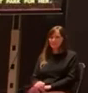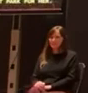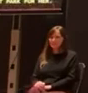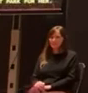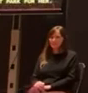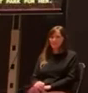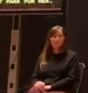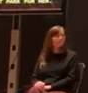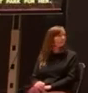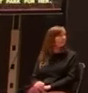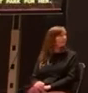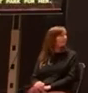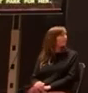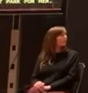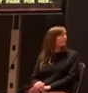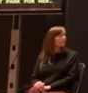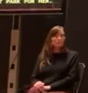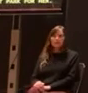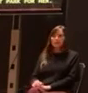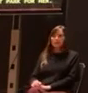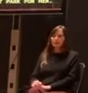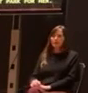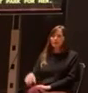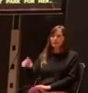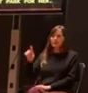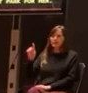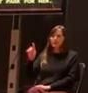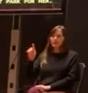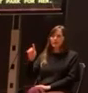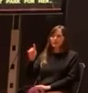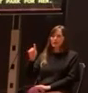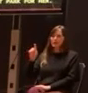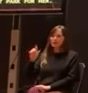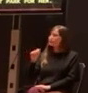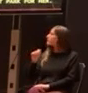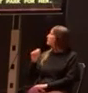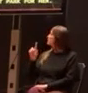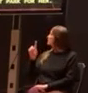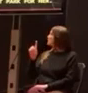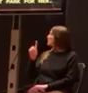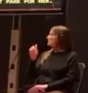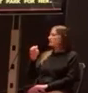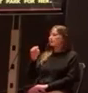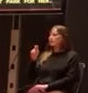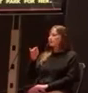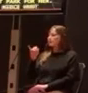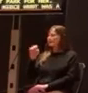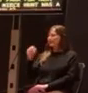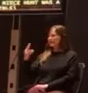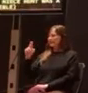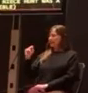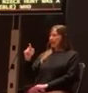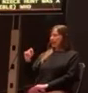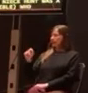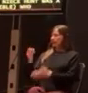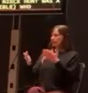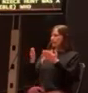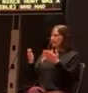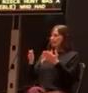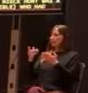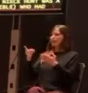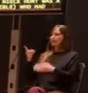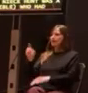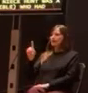Denise Hunt was an architect who had a major influence on the practices that shaped